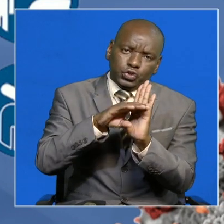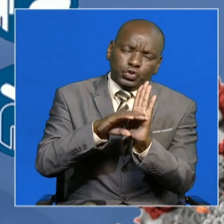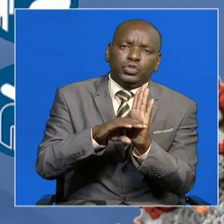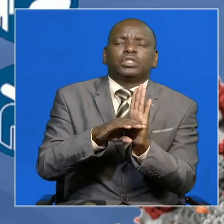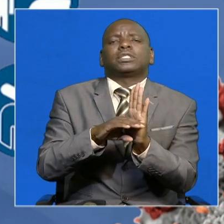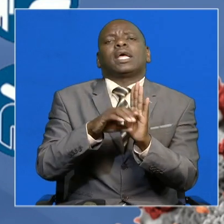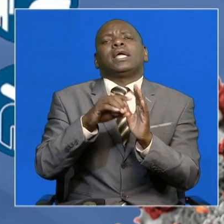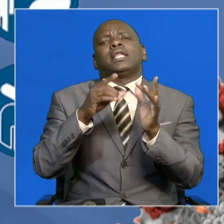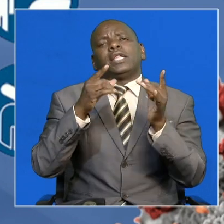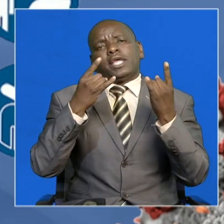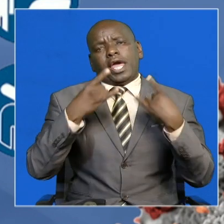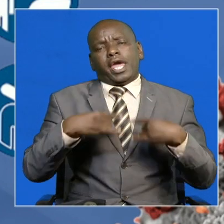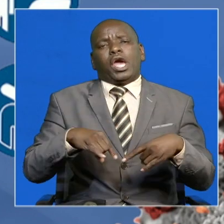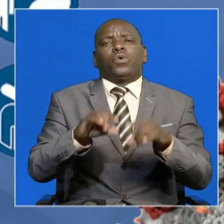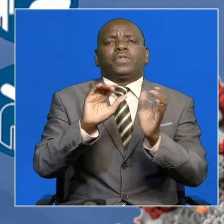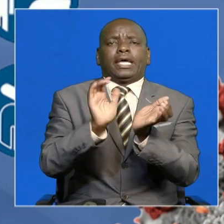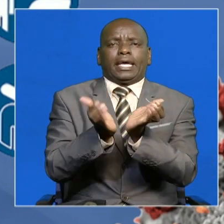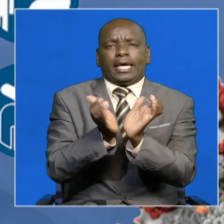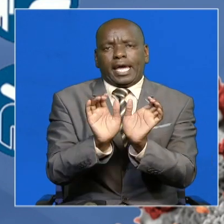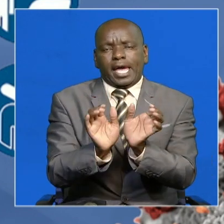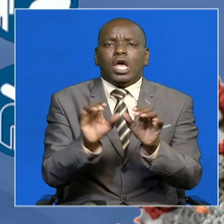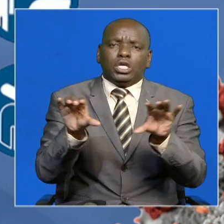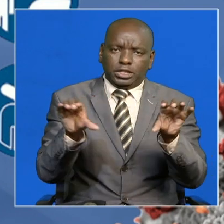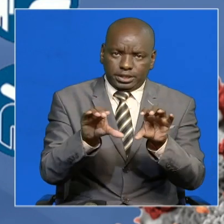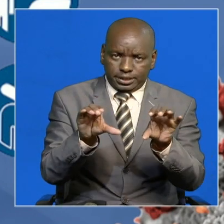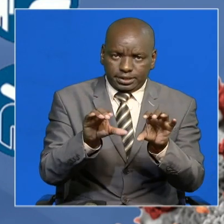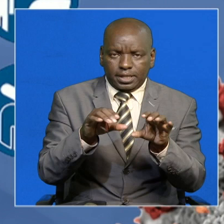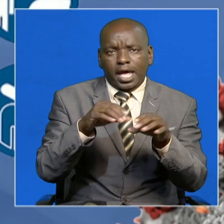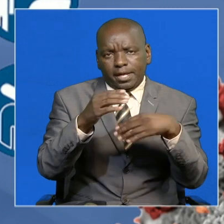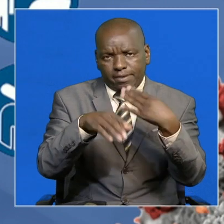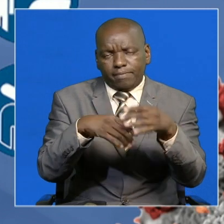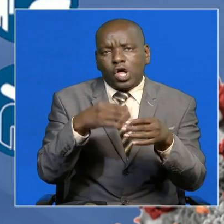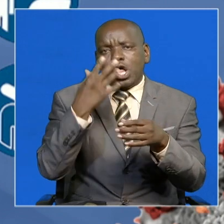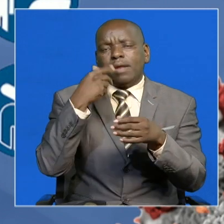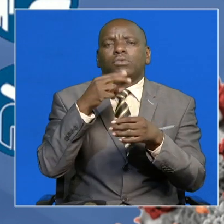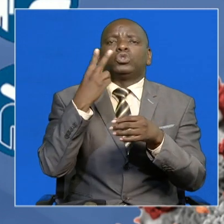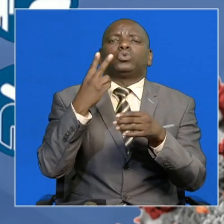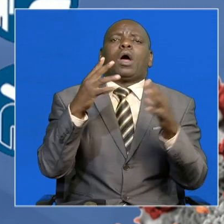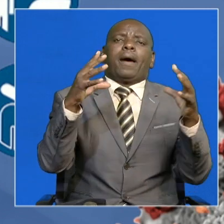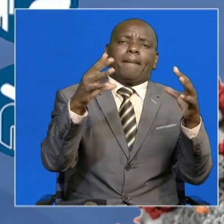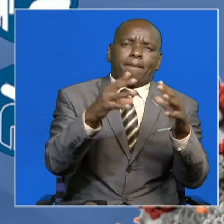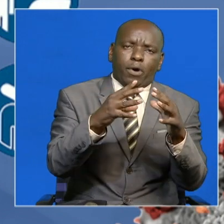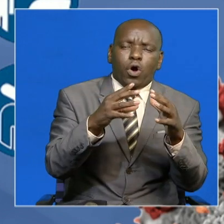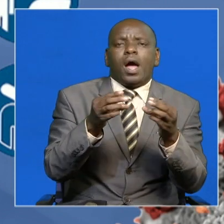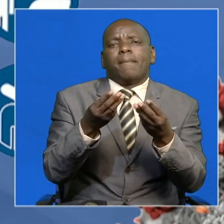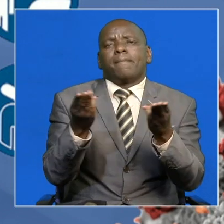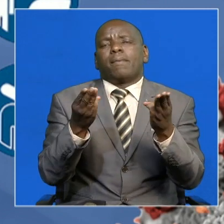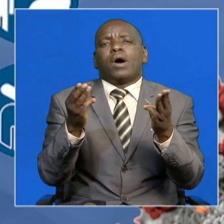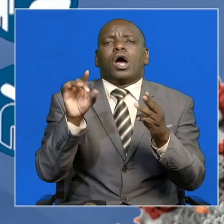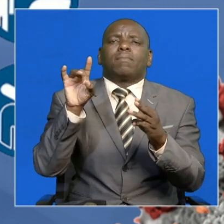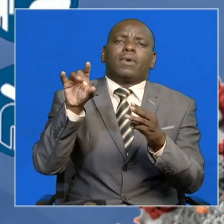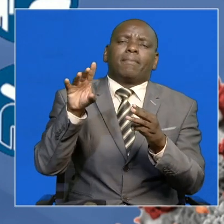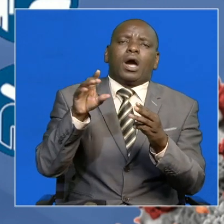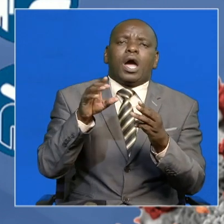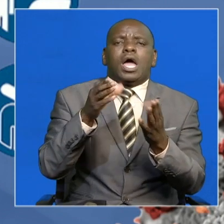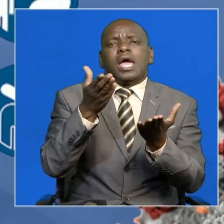on healthcare systems. If we move on to the second category of patients, patients with moderate to